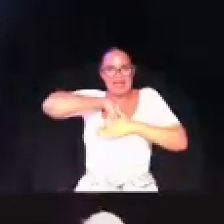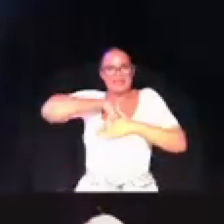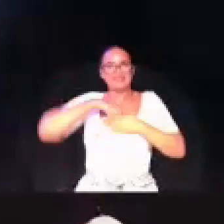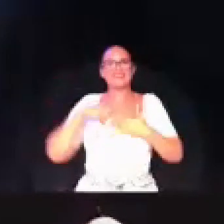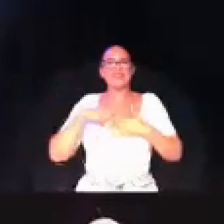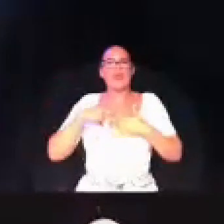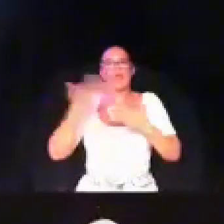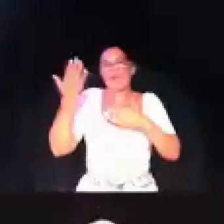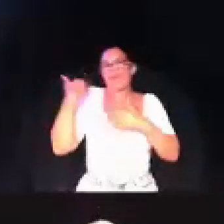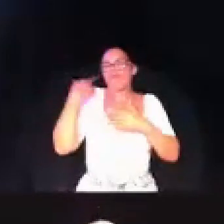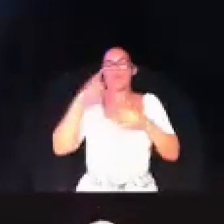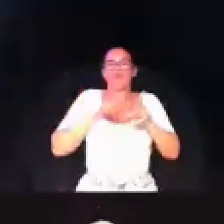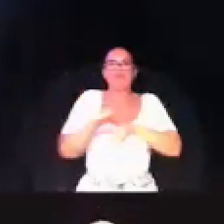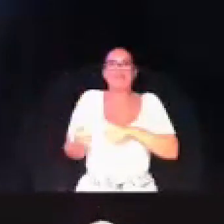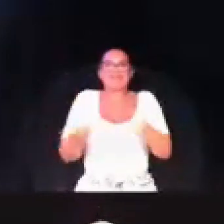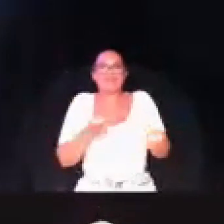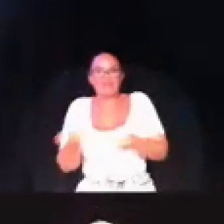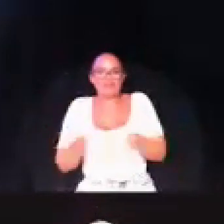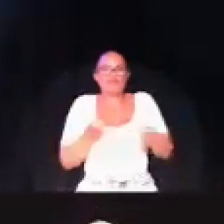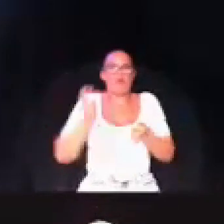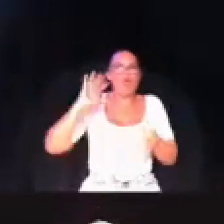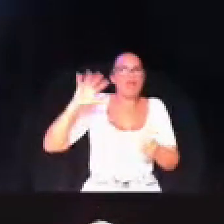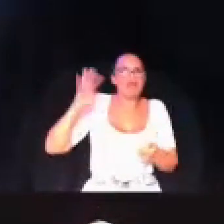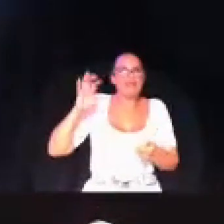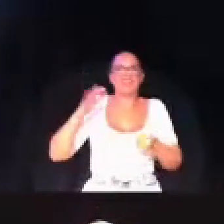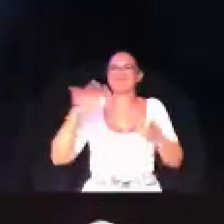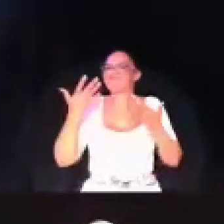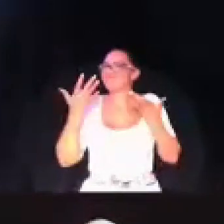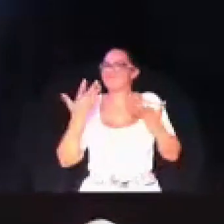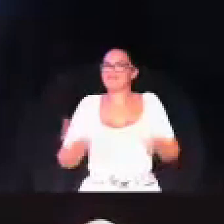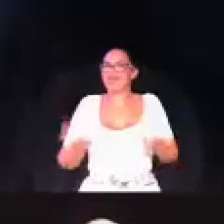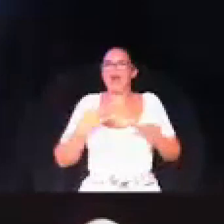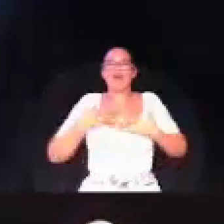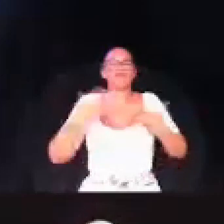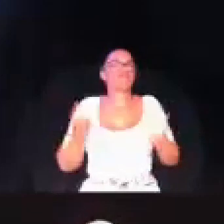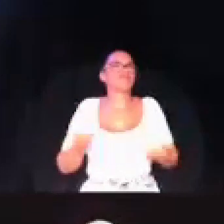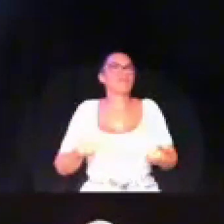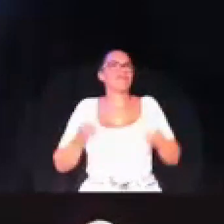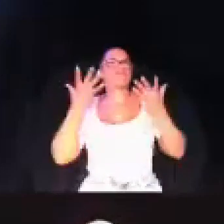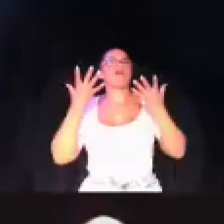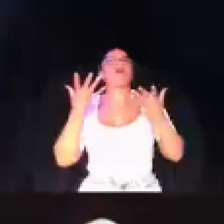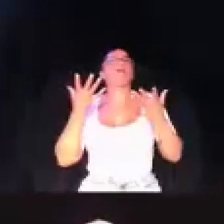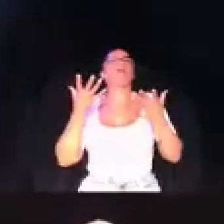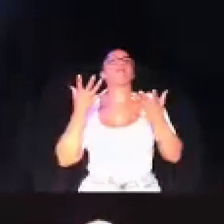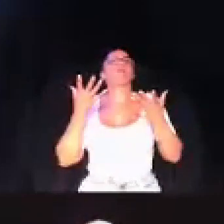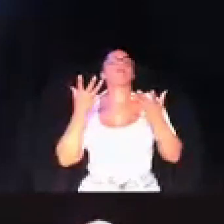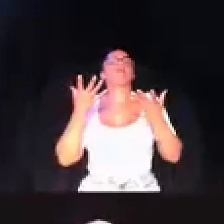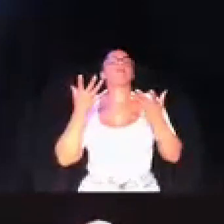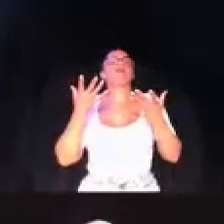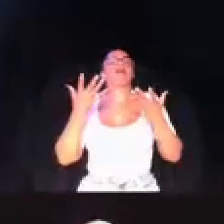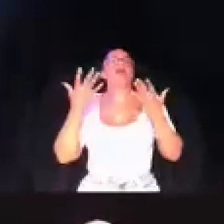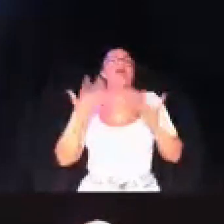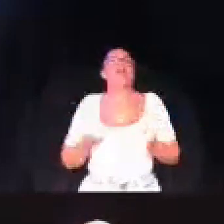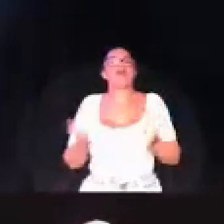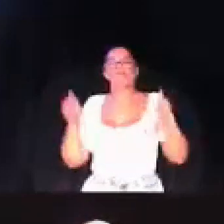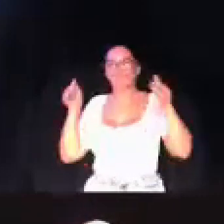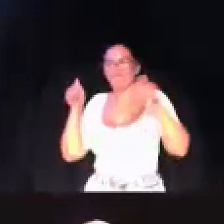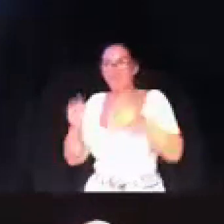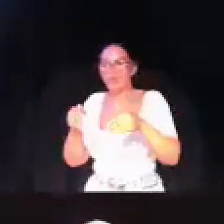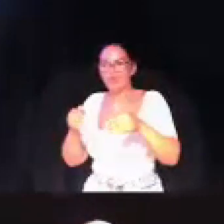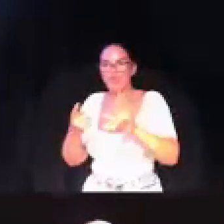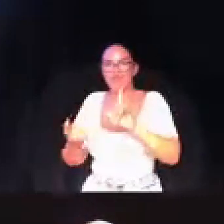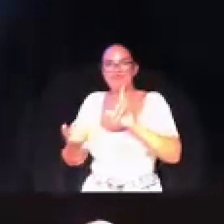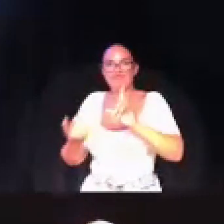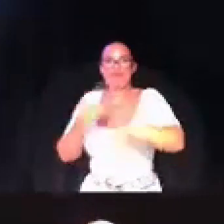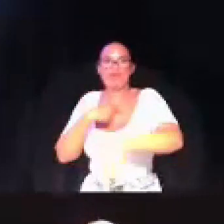to exact control over the sound or over the lights. They're just responding to her movement, and then she's